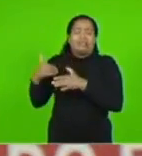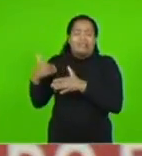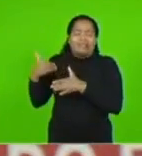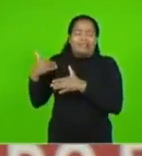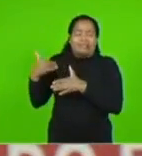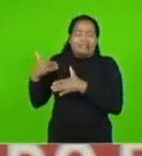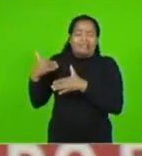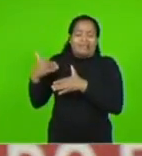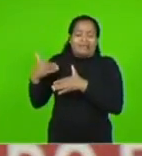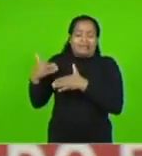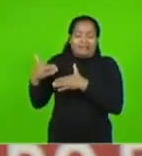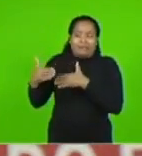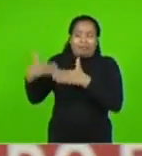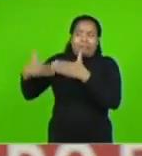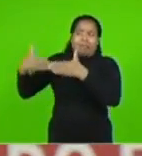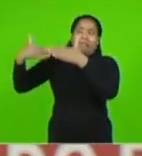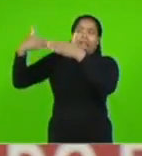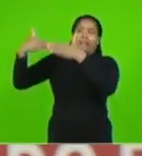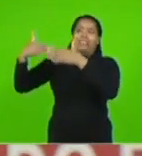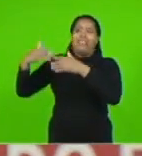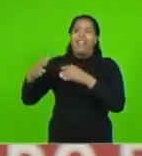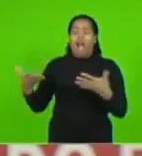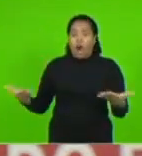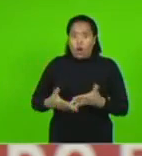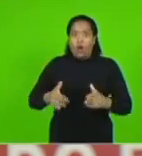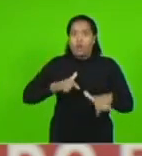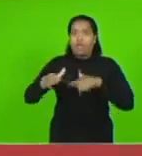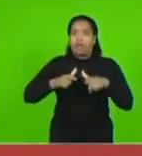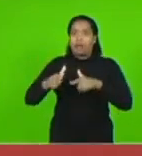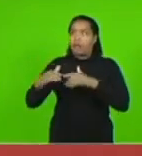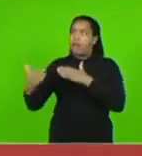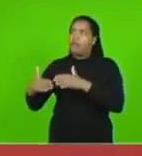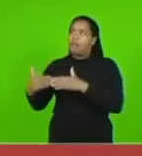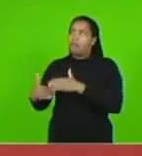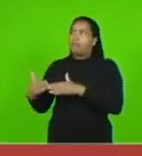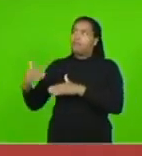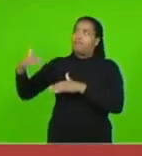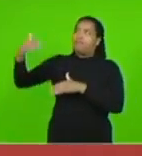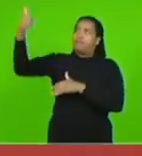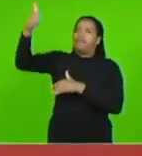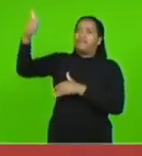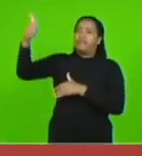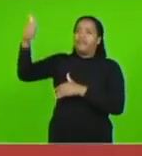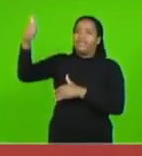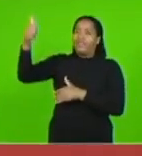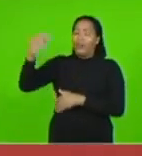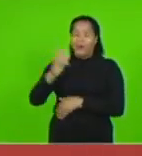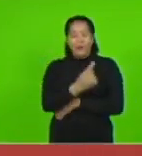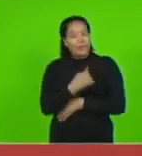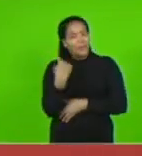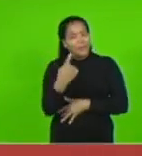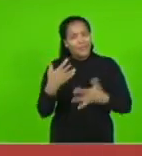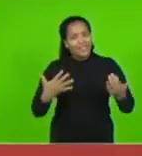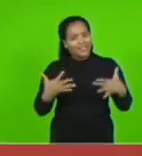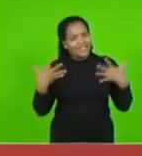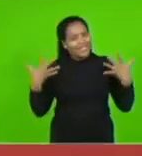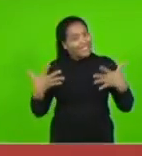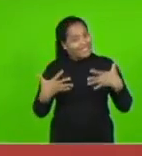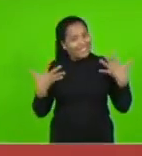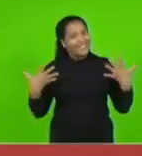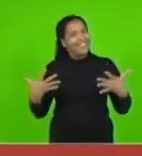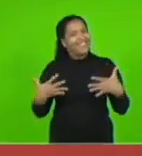been a state that has been very slow, and now they are finally taking notice of this work that we